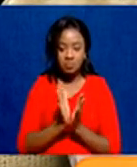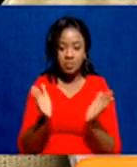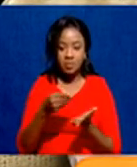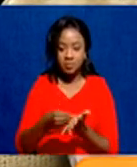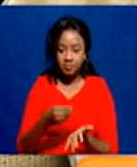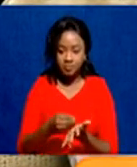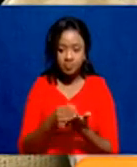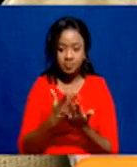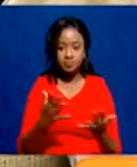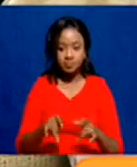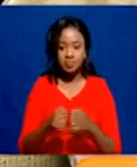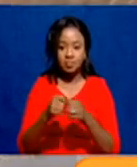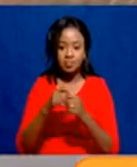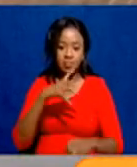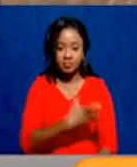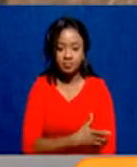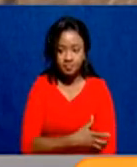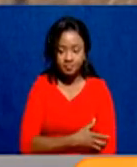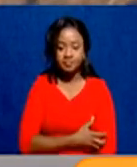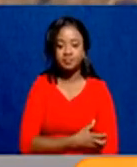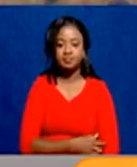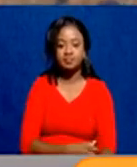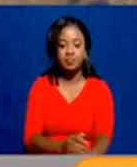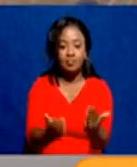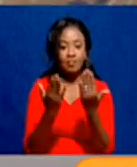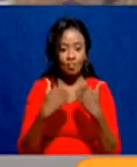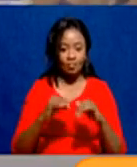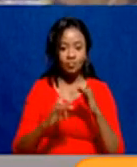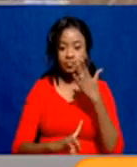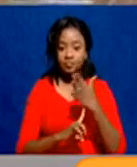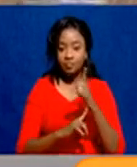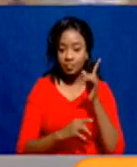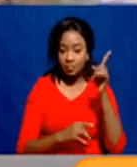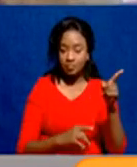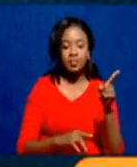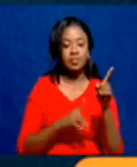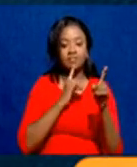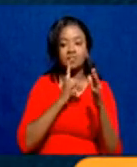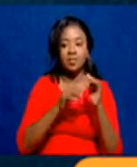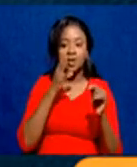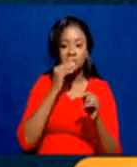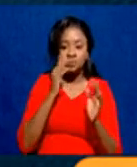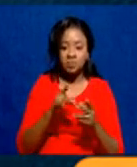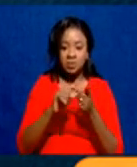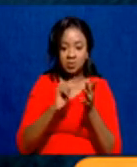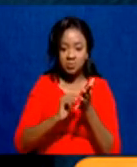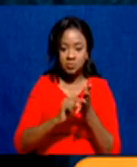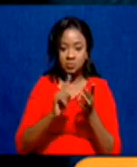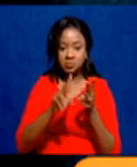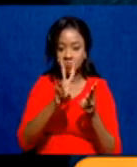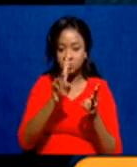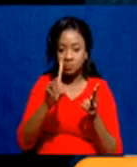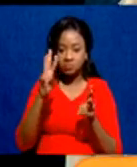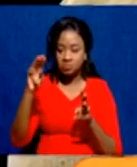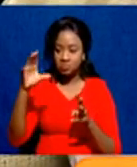and abuse of office. In Taita Taveta County, it is alleged that the speaker, clerk, 21